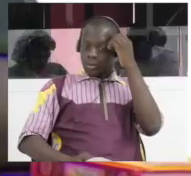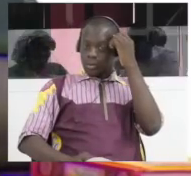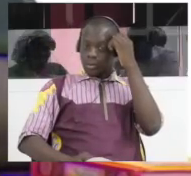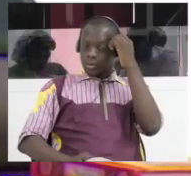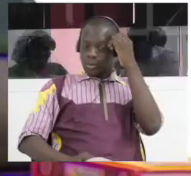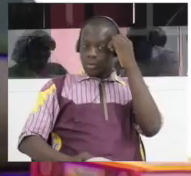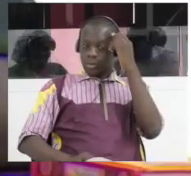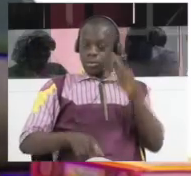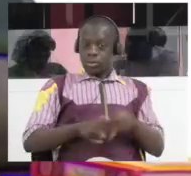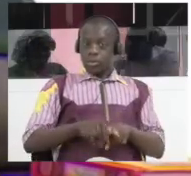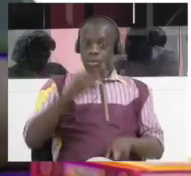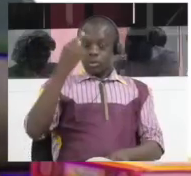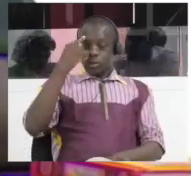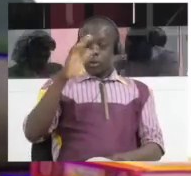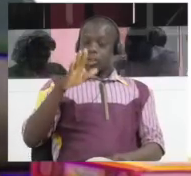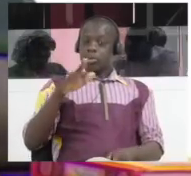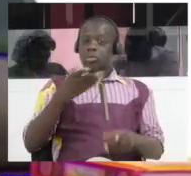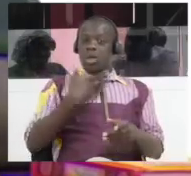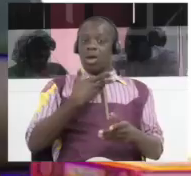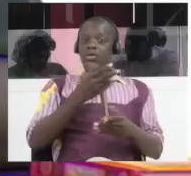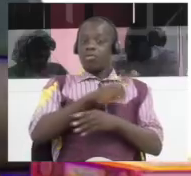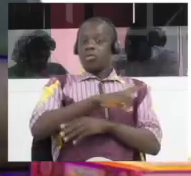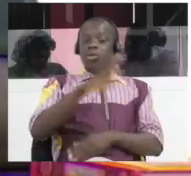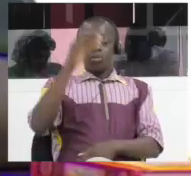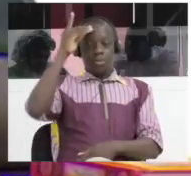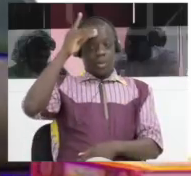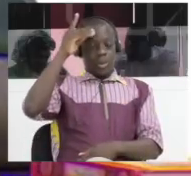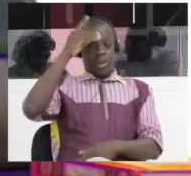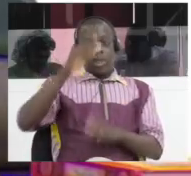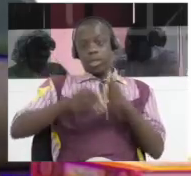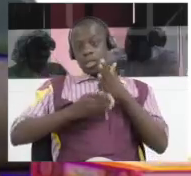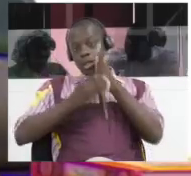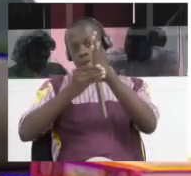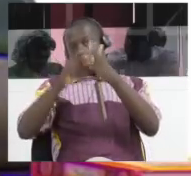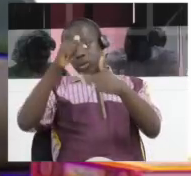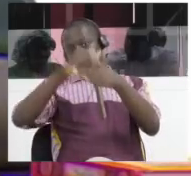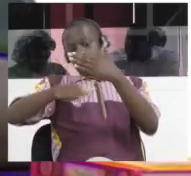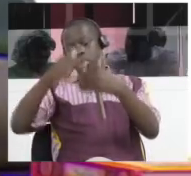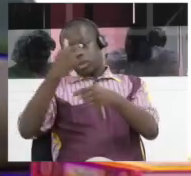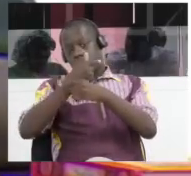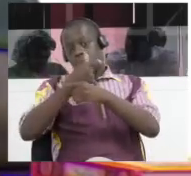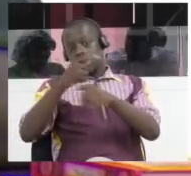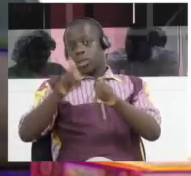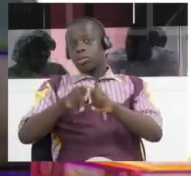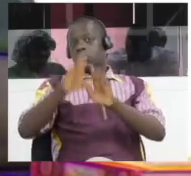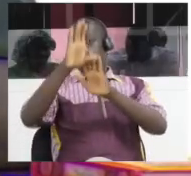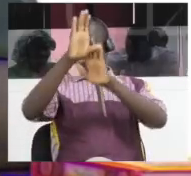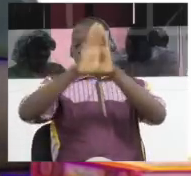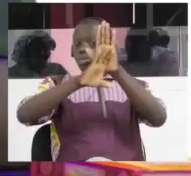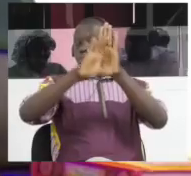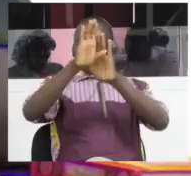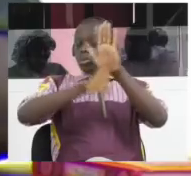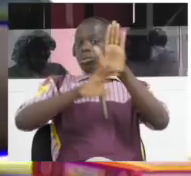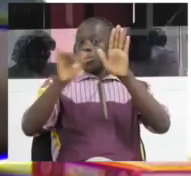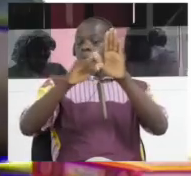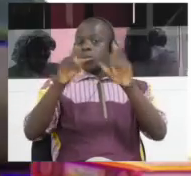we thought then that, you know, there was no political leadership in the country, because according to the